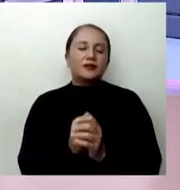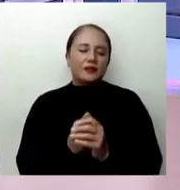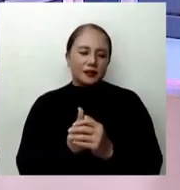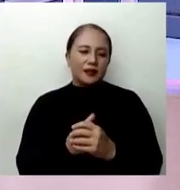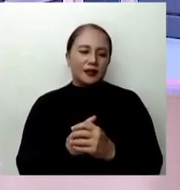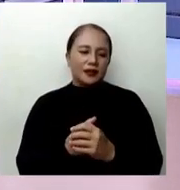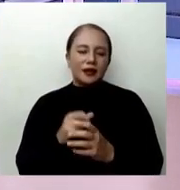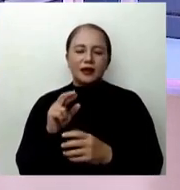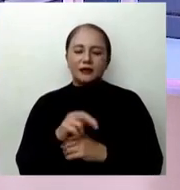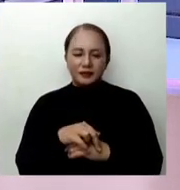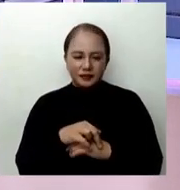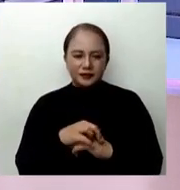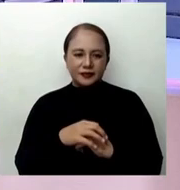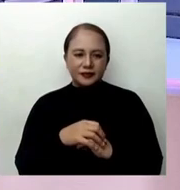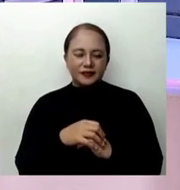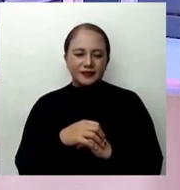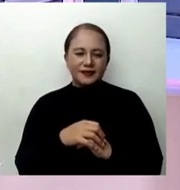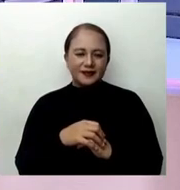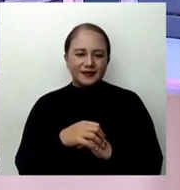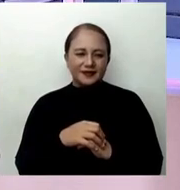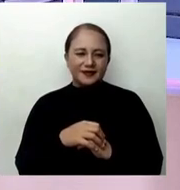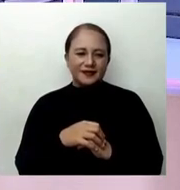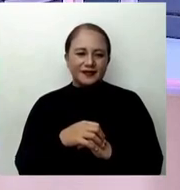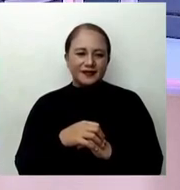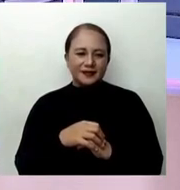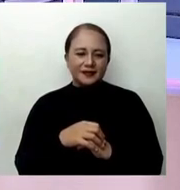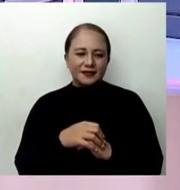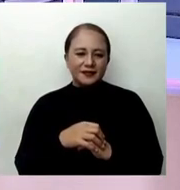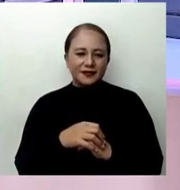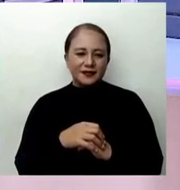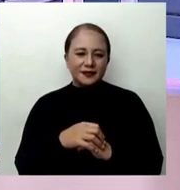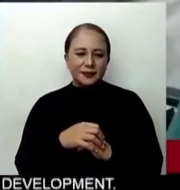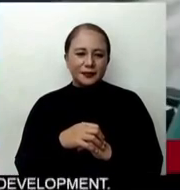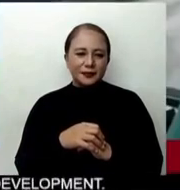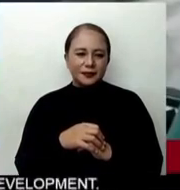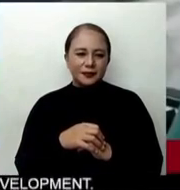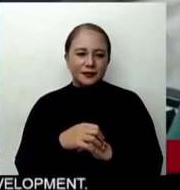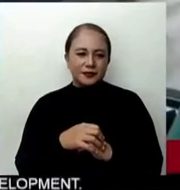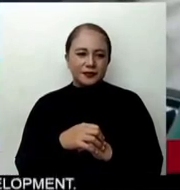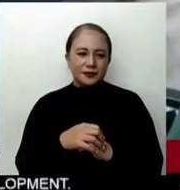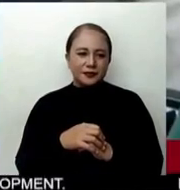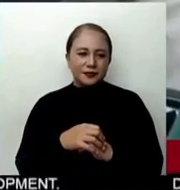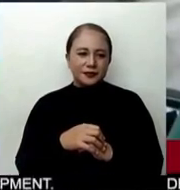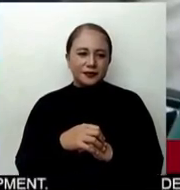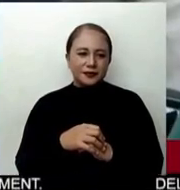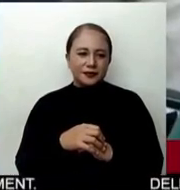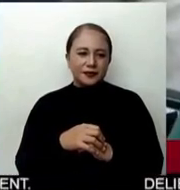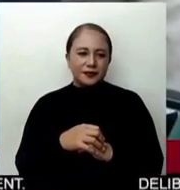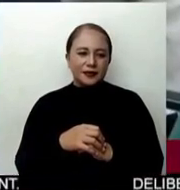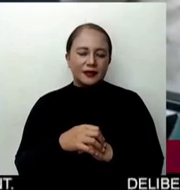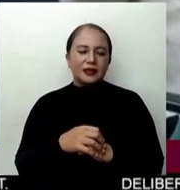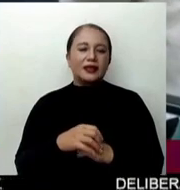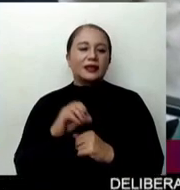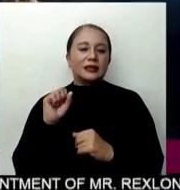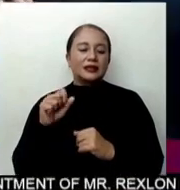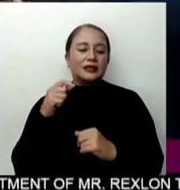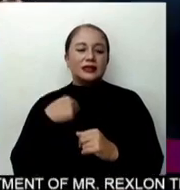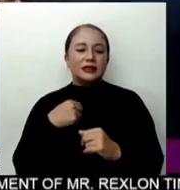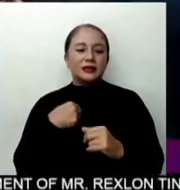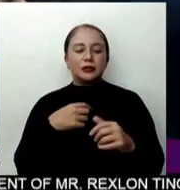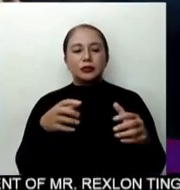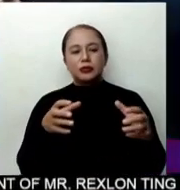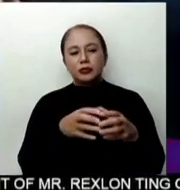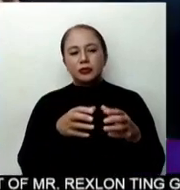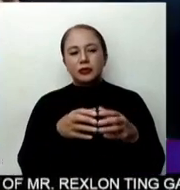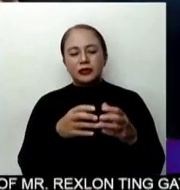with the details of this story. Hi, Ara. Hello, Stanley. The CA plenary will now discuss